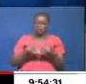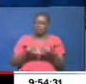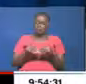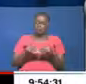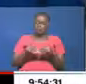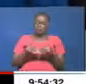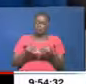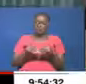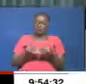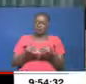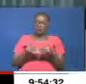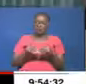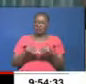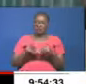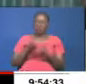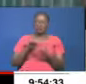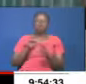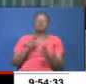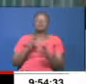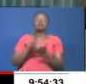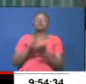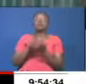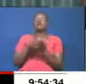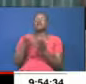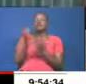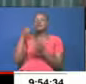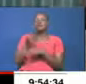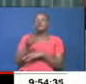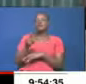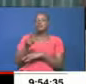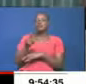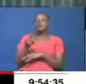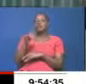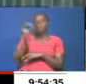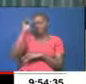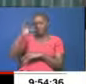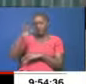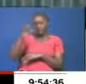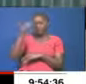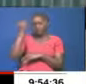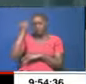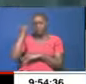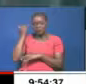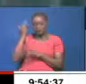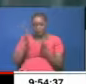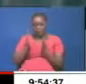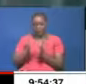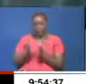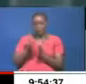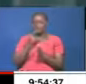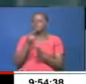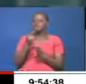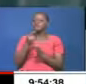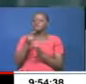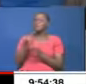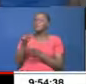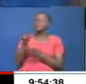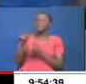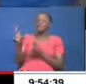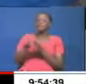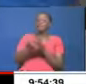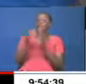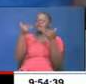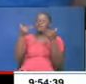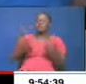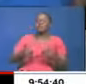anti-corruption court withdrew a similar case. Kiambu resident magistrate Wilson Radin ordered that Mwendwa appears in person before the court